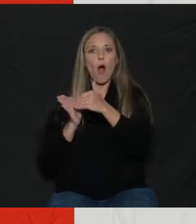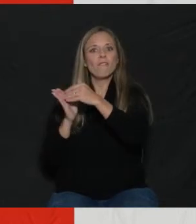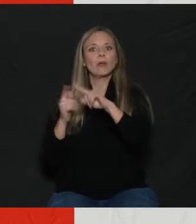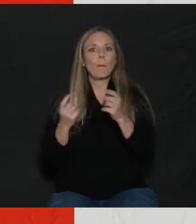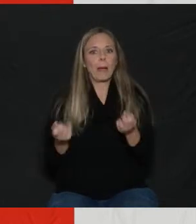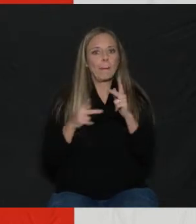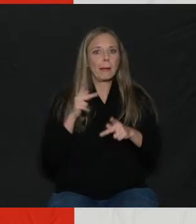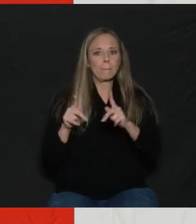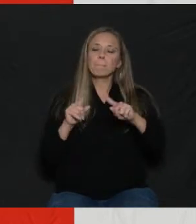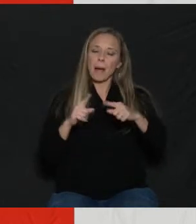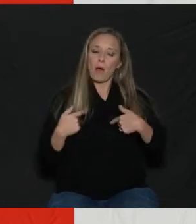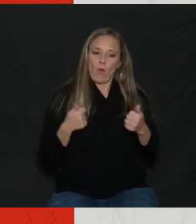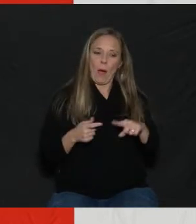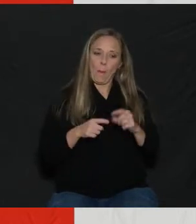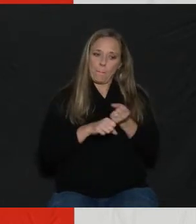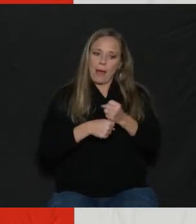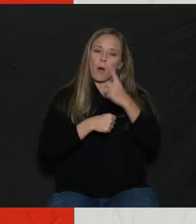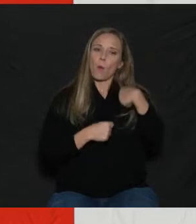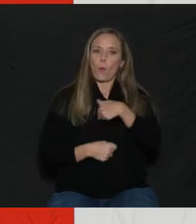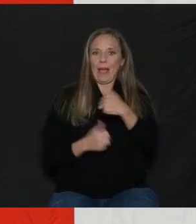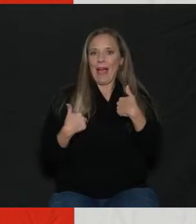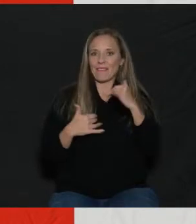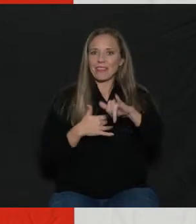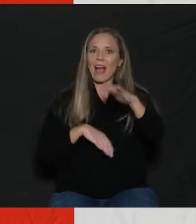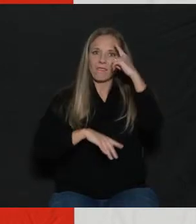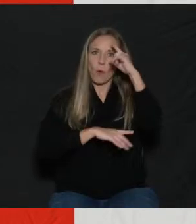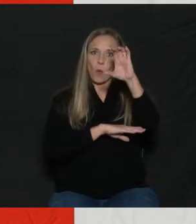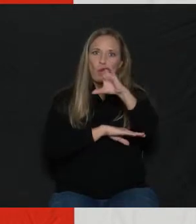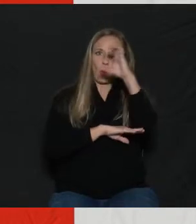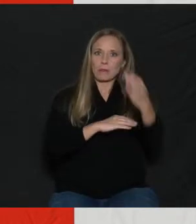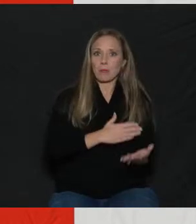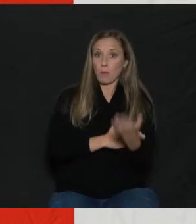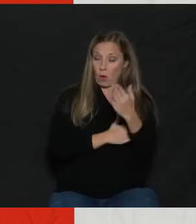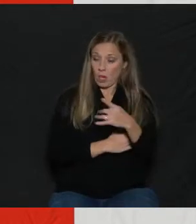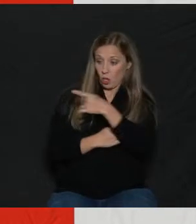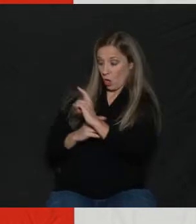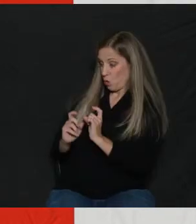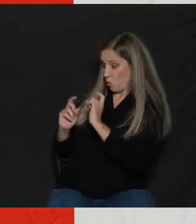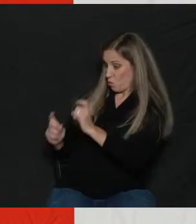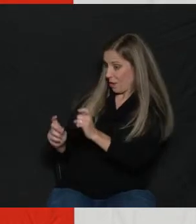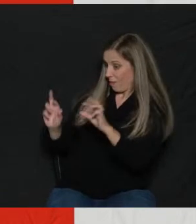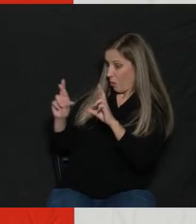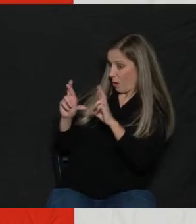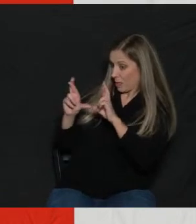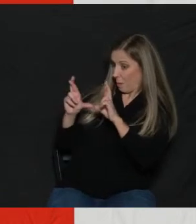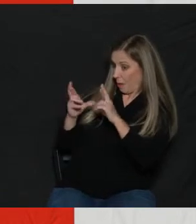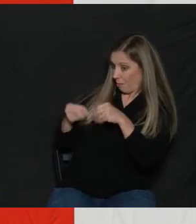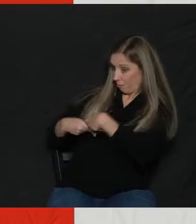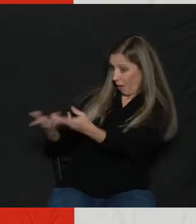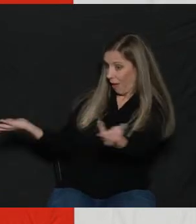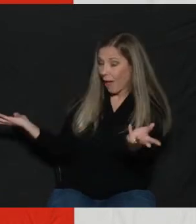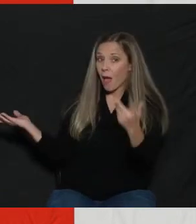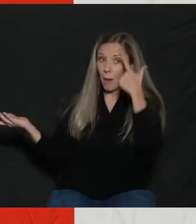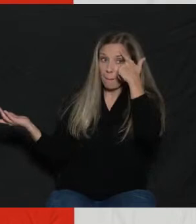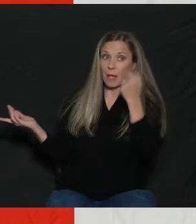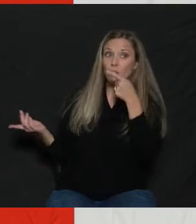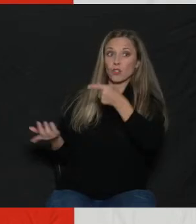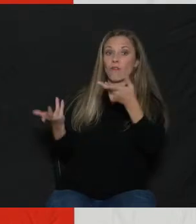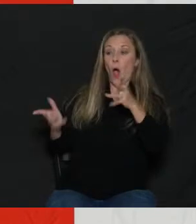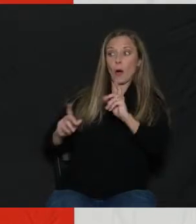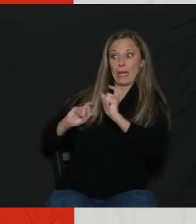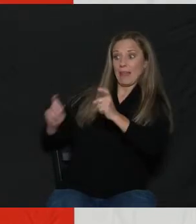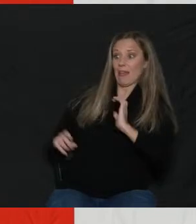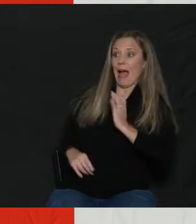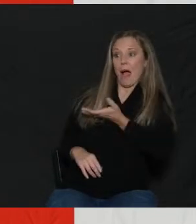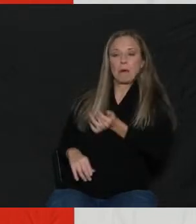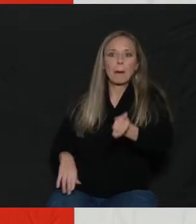have pumpkin bread to eat on Christmas morning. Now, do you give the recipe out? Because you've given our prized possession gumbo